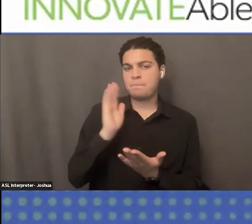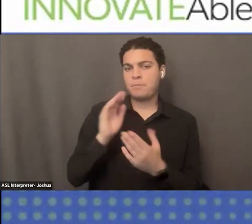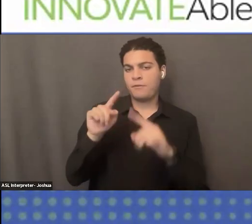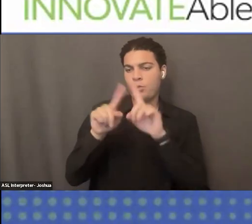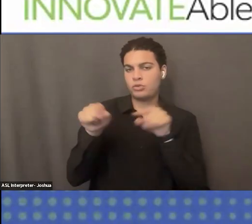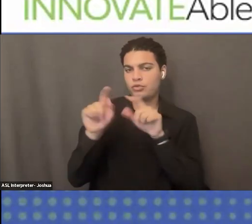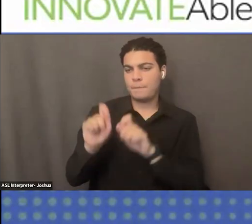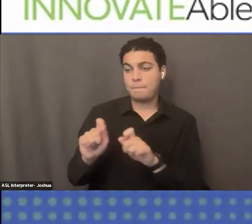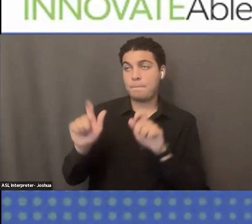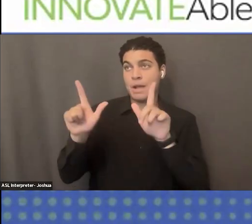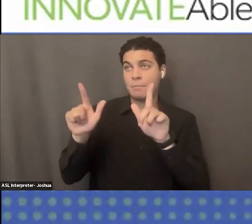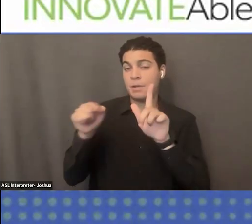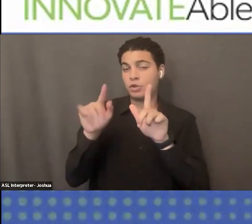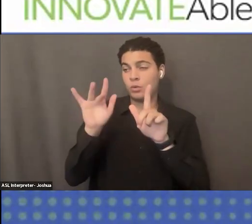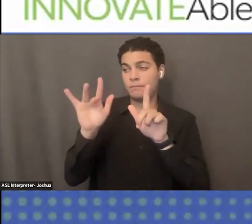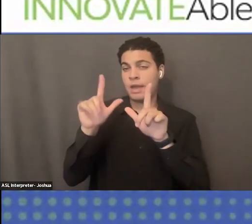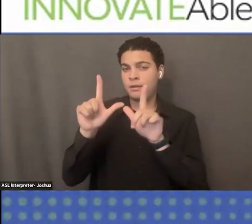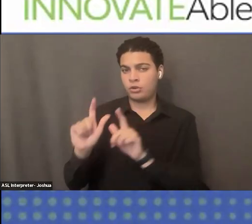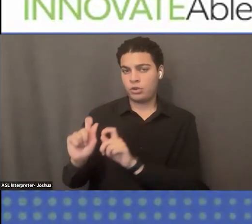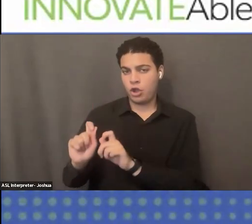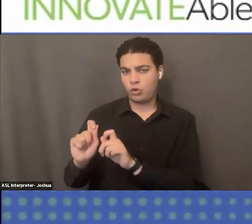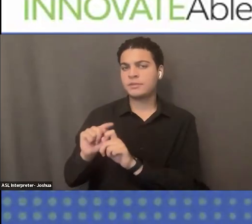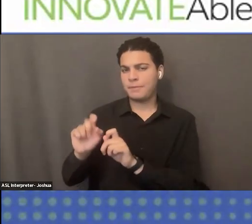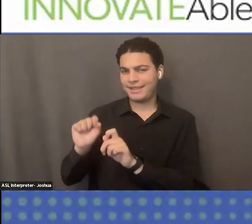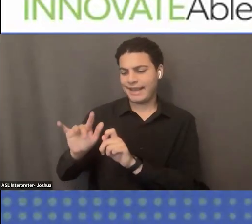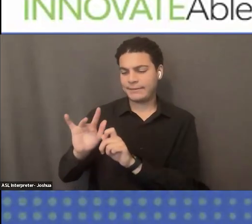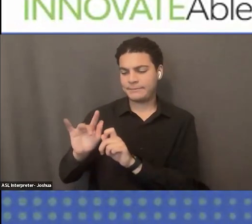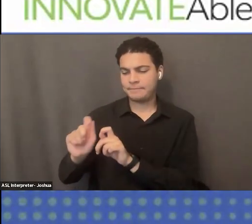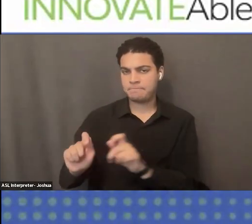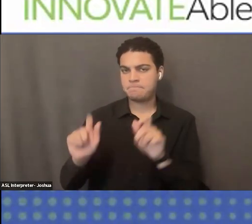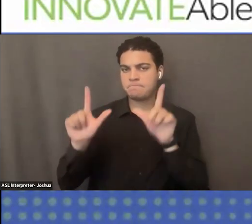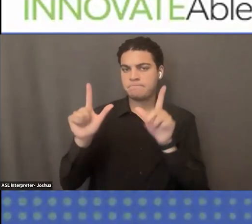it, but you should be able to open that again.